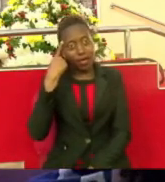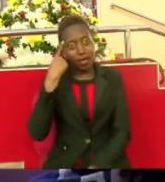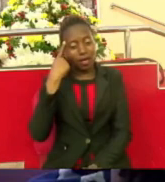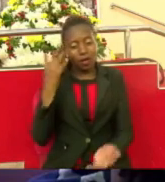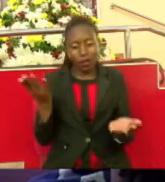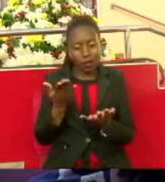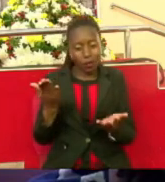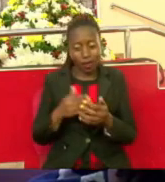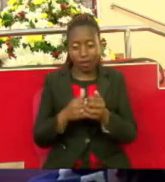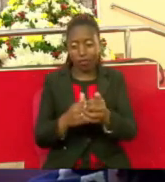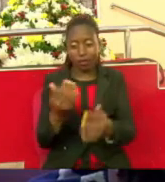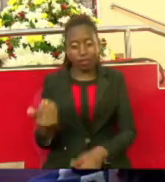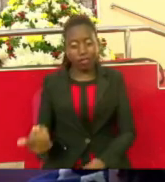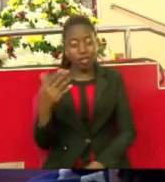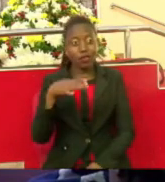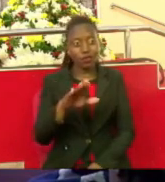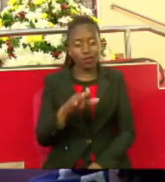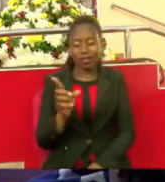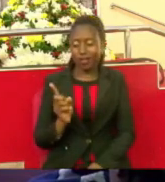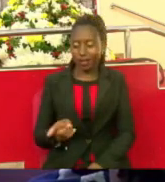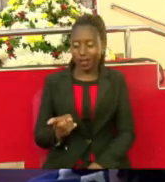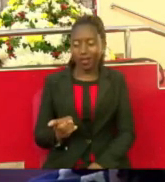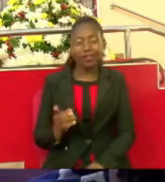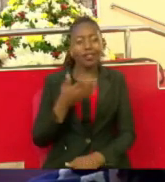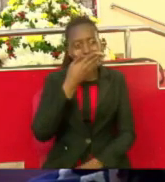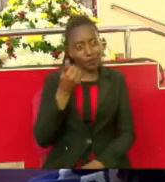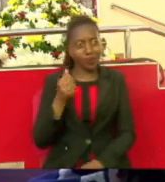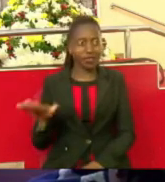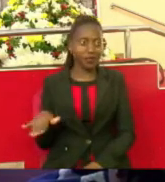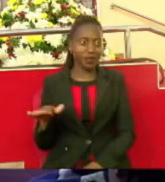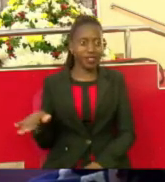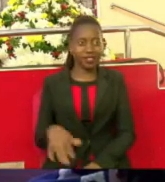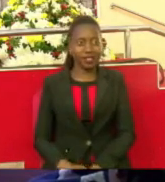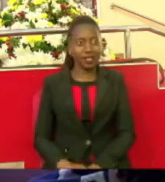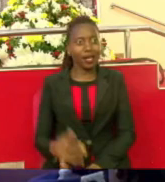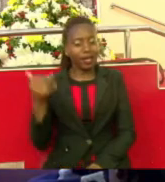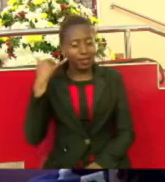this is a place to be. Yesterday we had a Cornerstone Saturday.